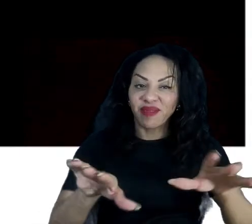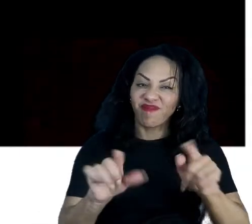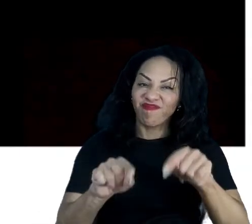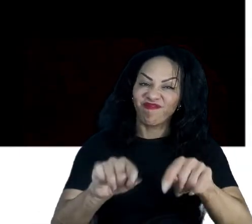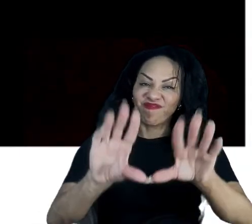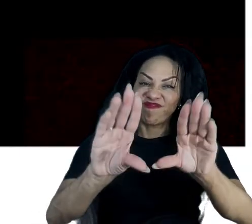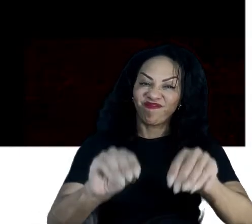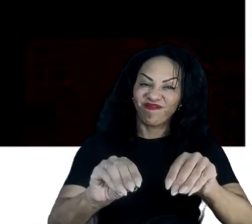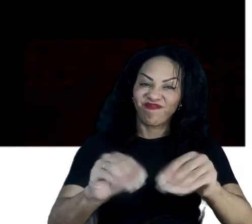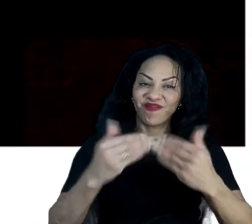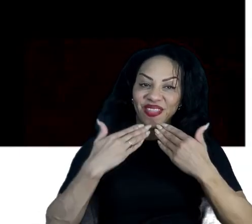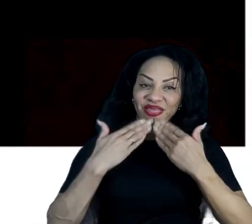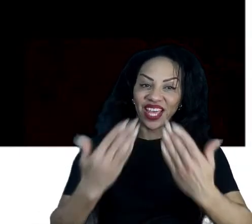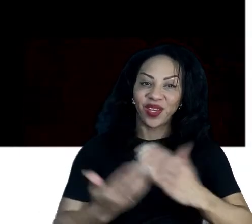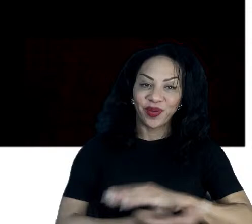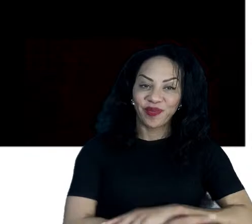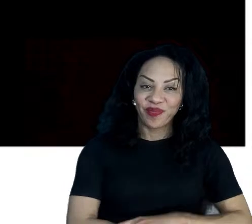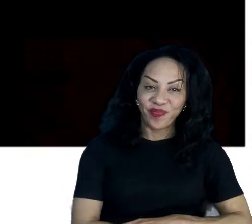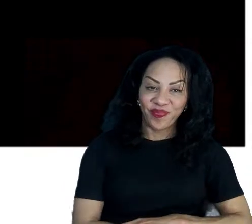Thank you very much.